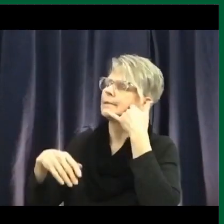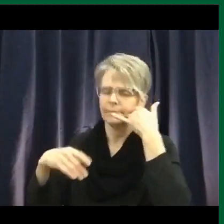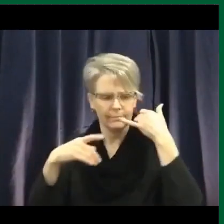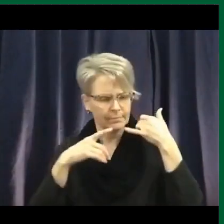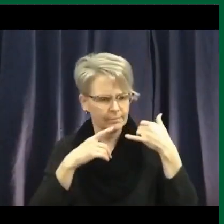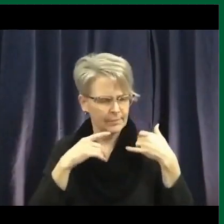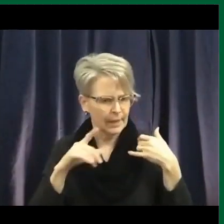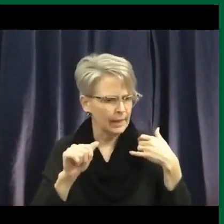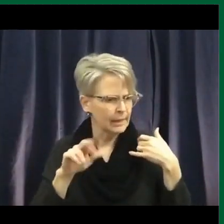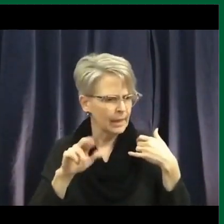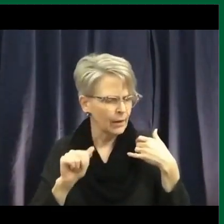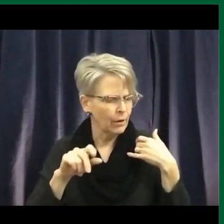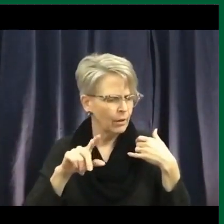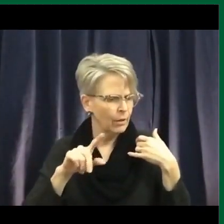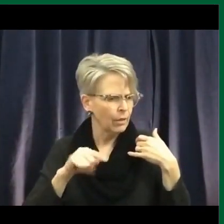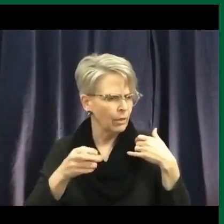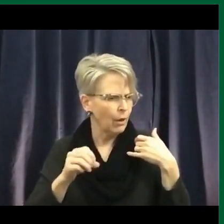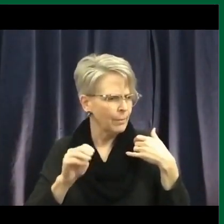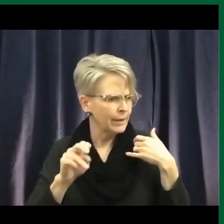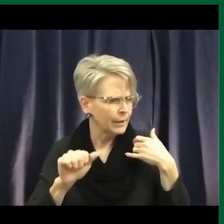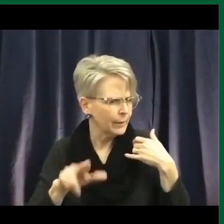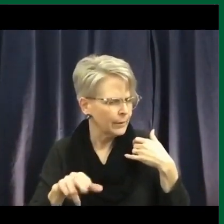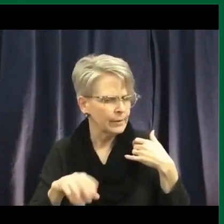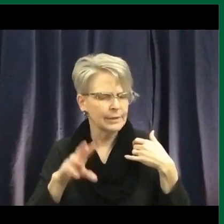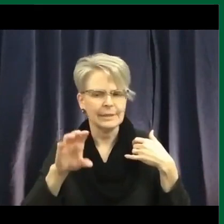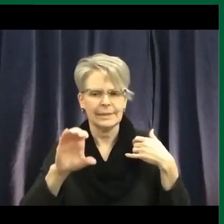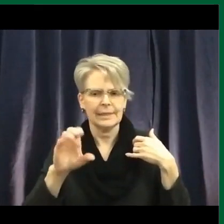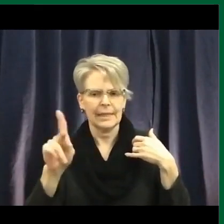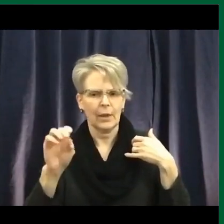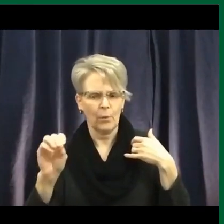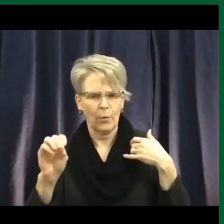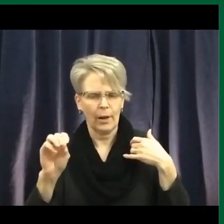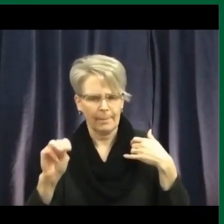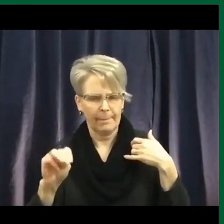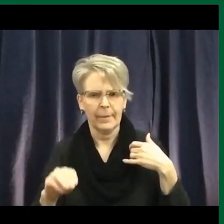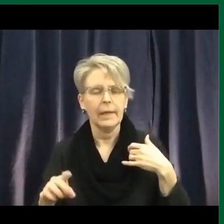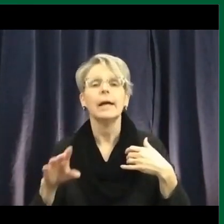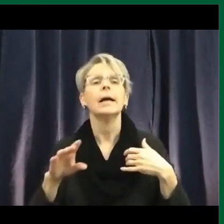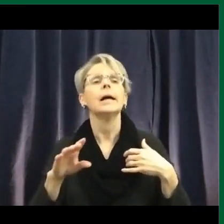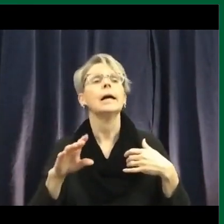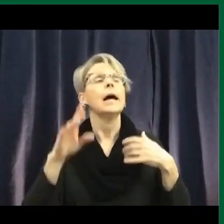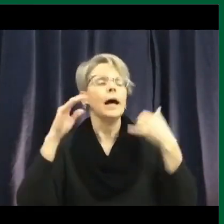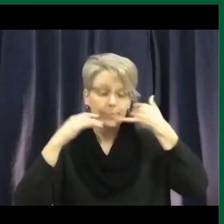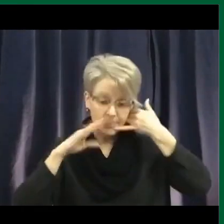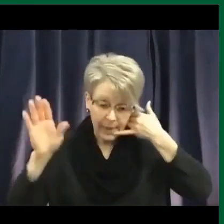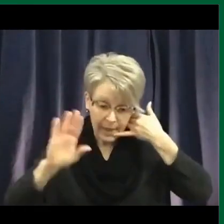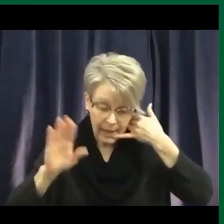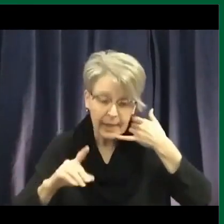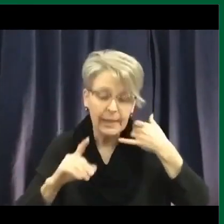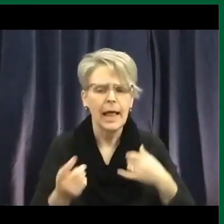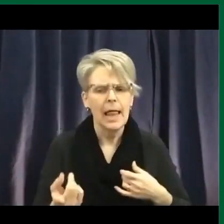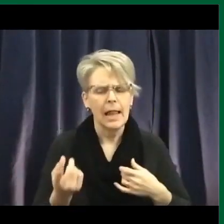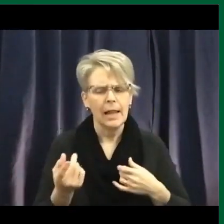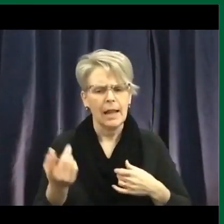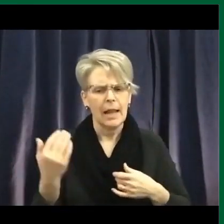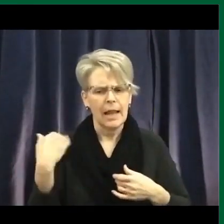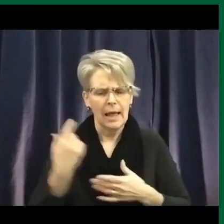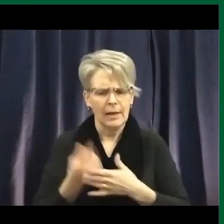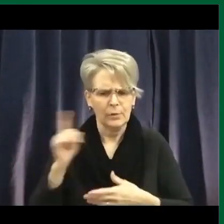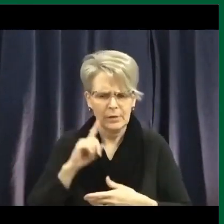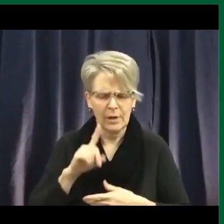with 650 CKOM. Hi. Last week, it was announced that there would be 112,000 Pfizer and